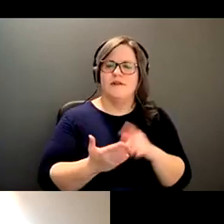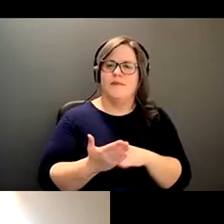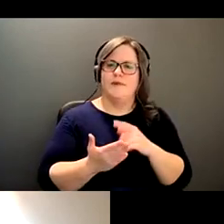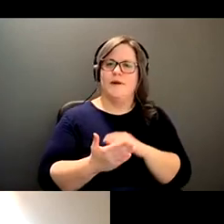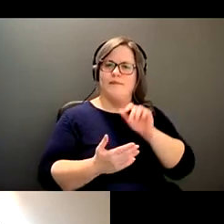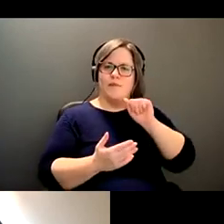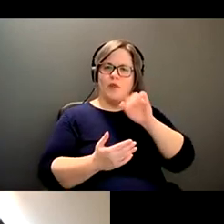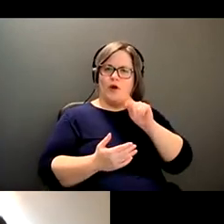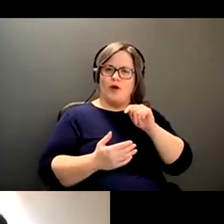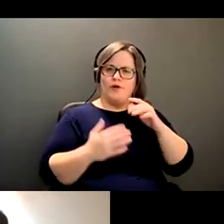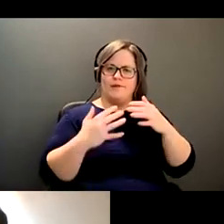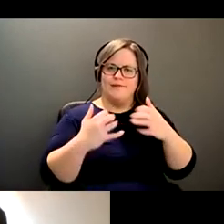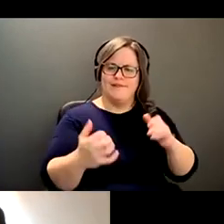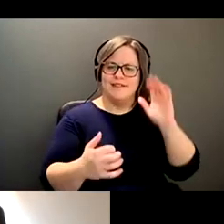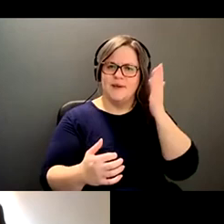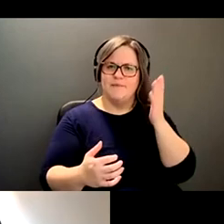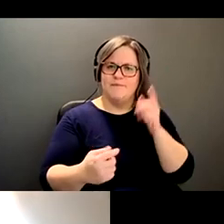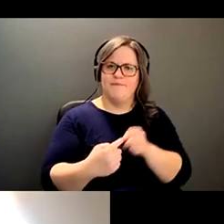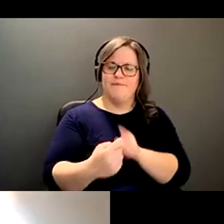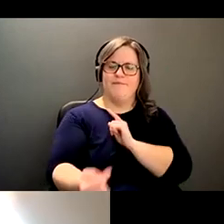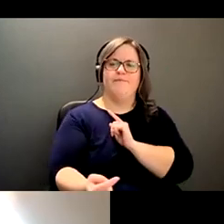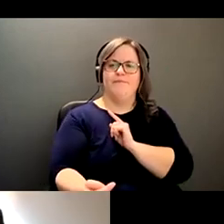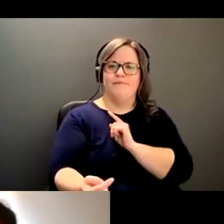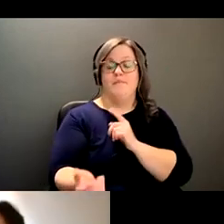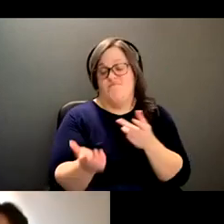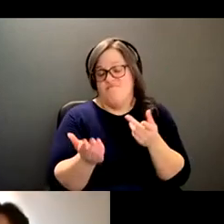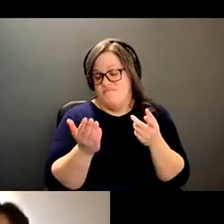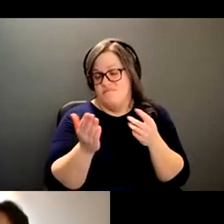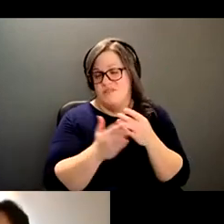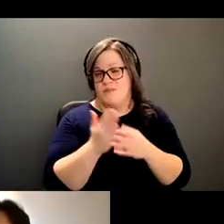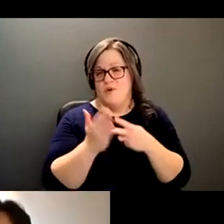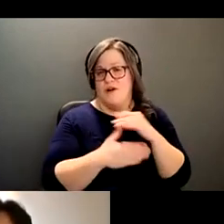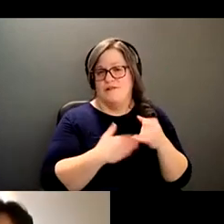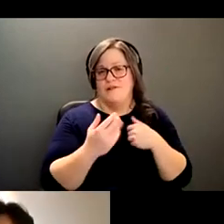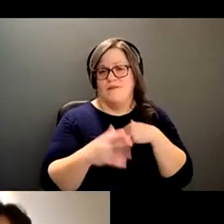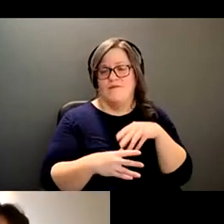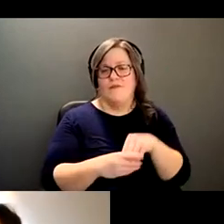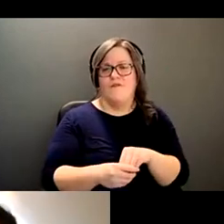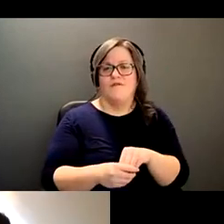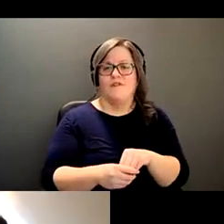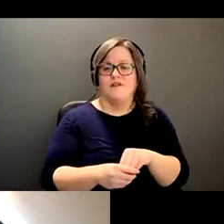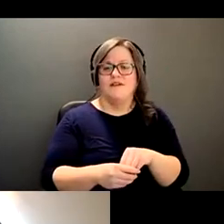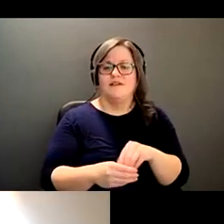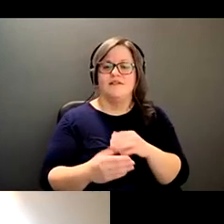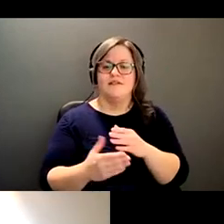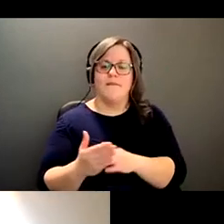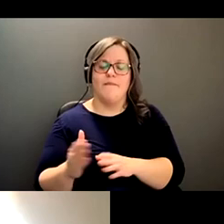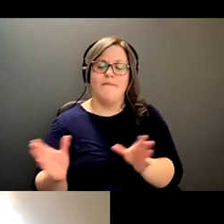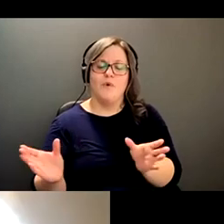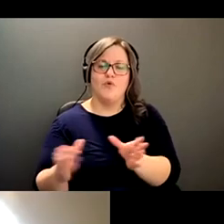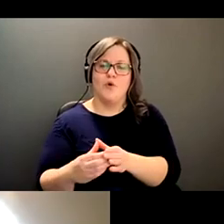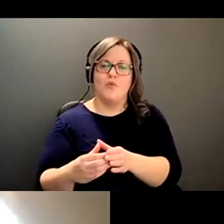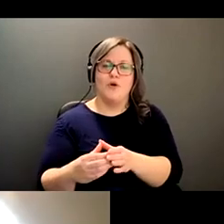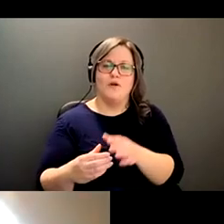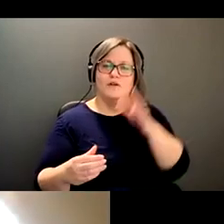in some kind of project context that I've worked on, that there are certain groups that really love no